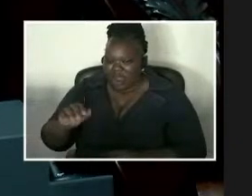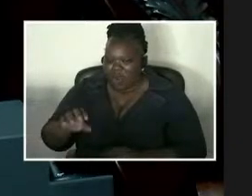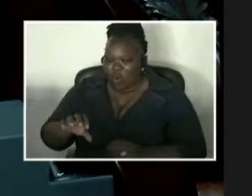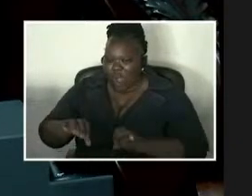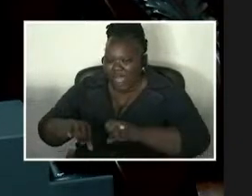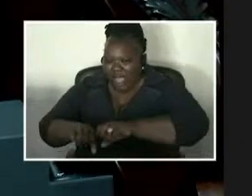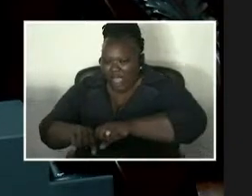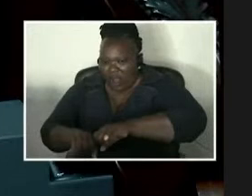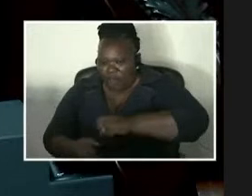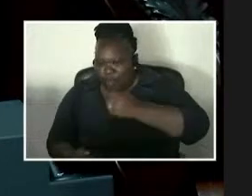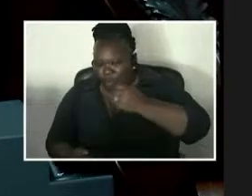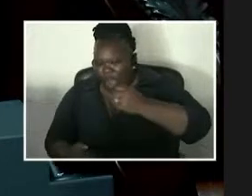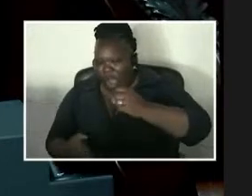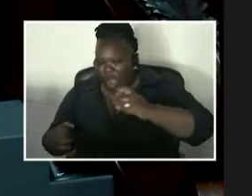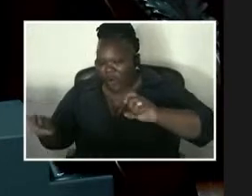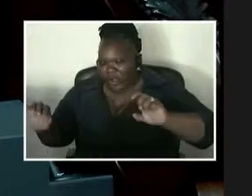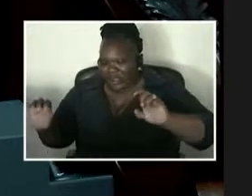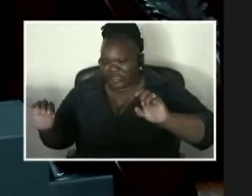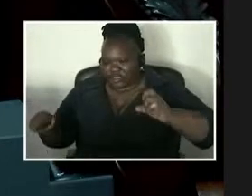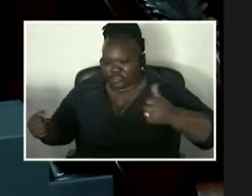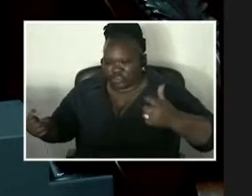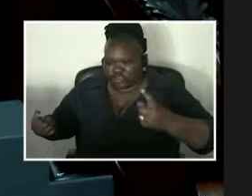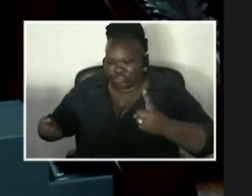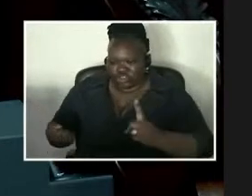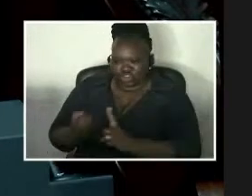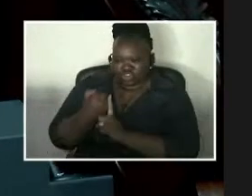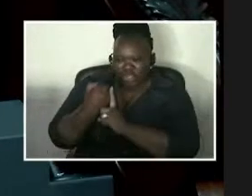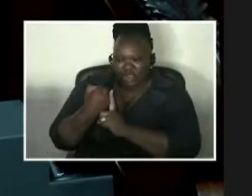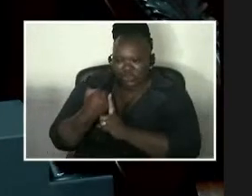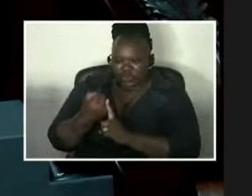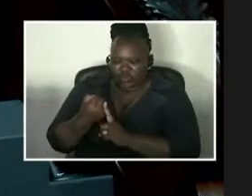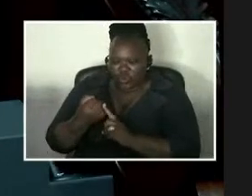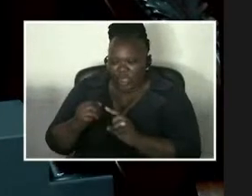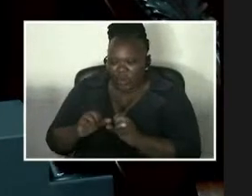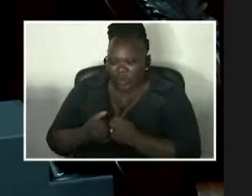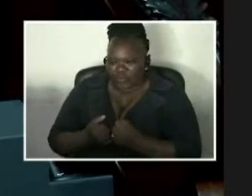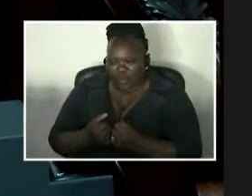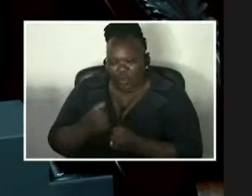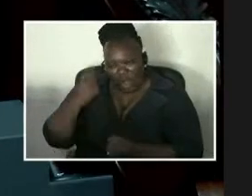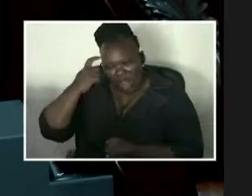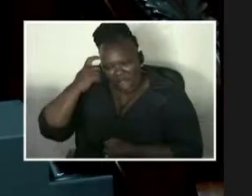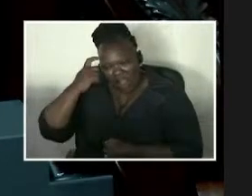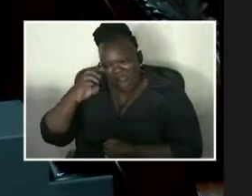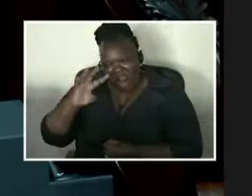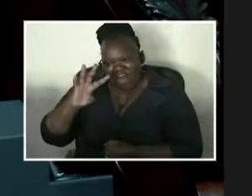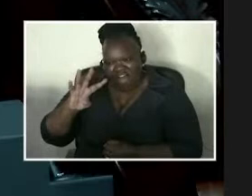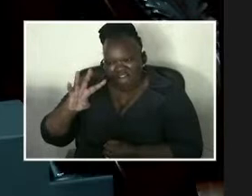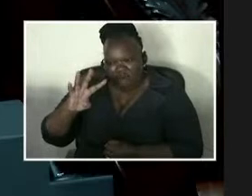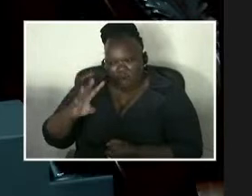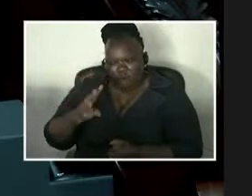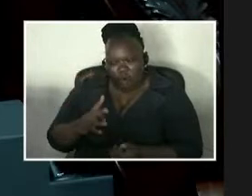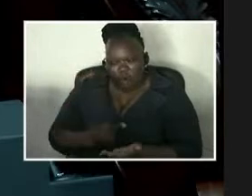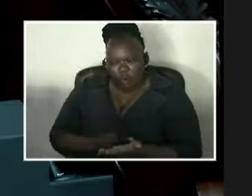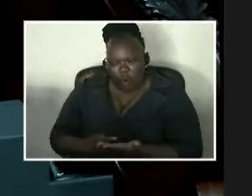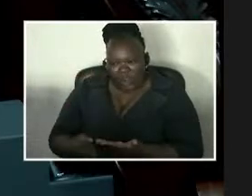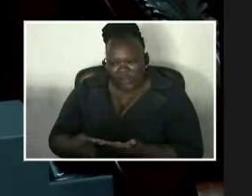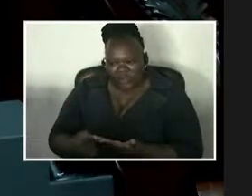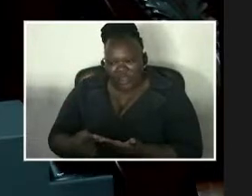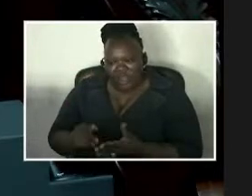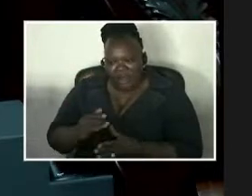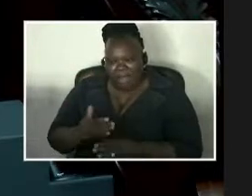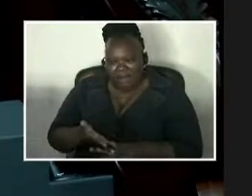because of a and run accident sleeping in the mopd ward for four weeks before he received his